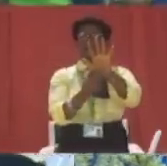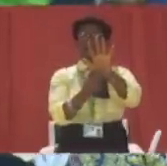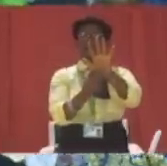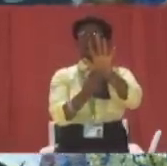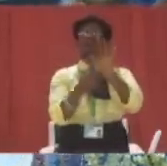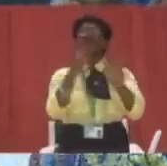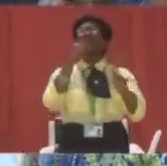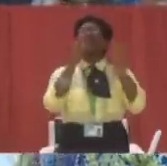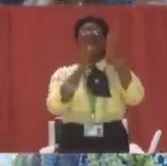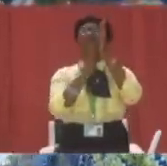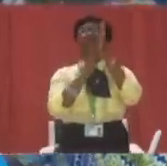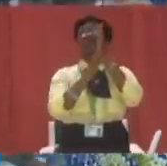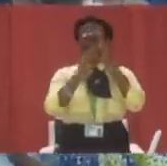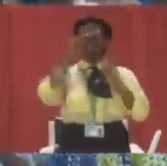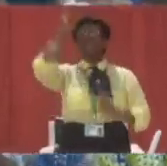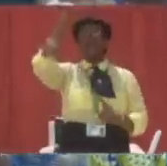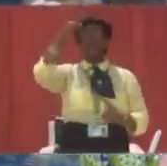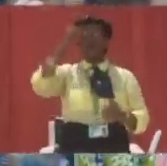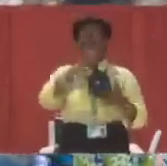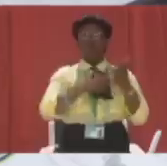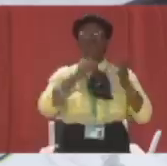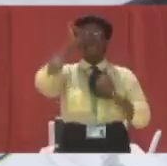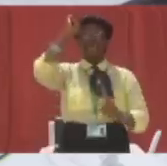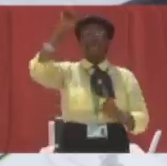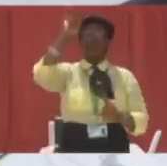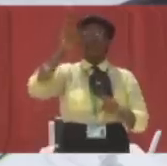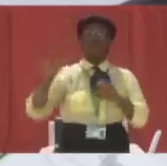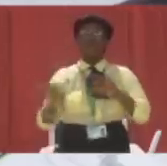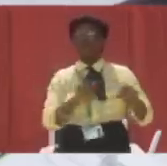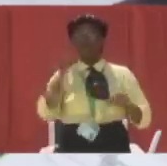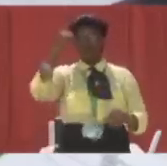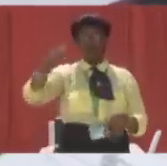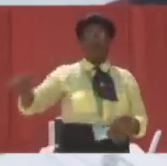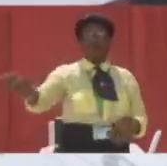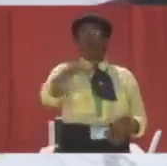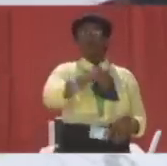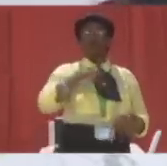Praise Him for what He's going to do for you tonight.